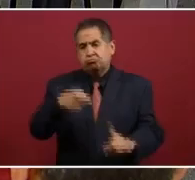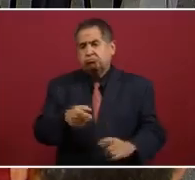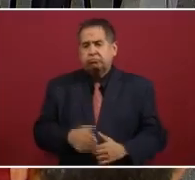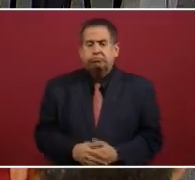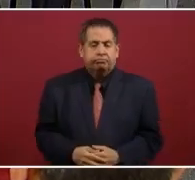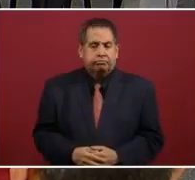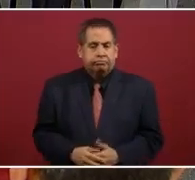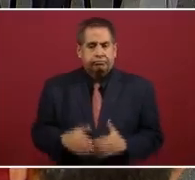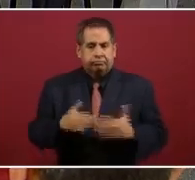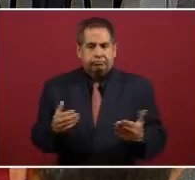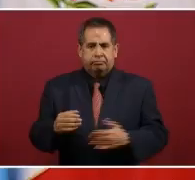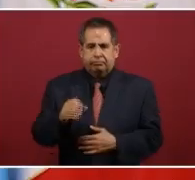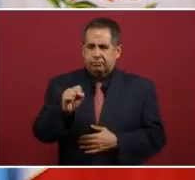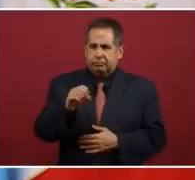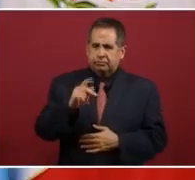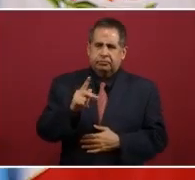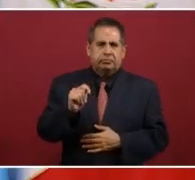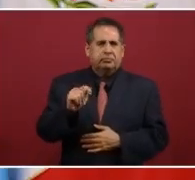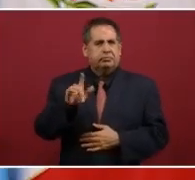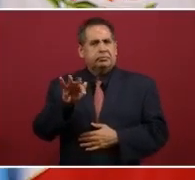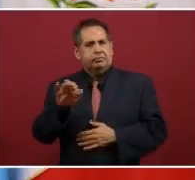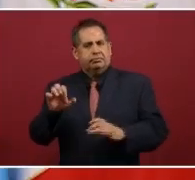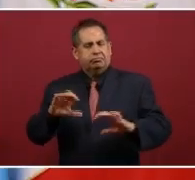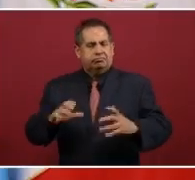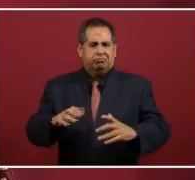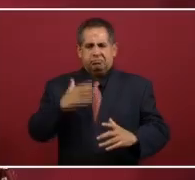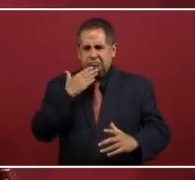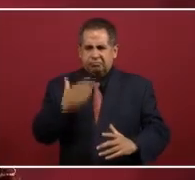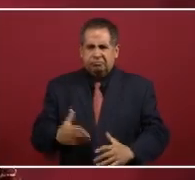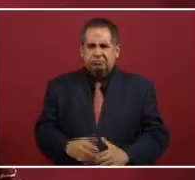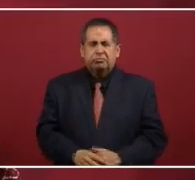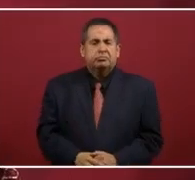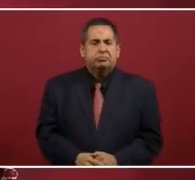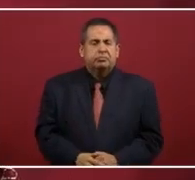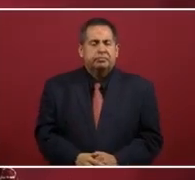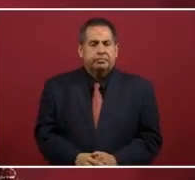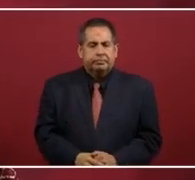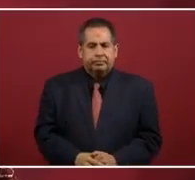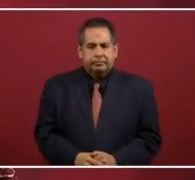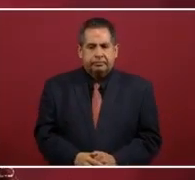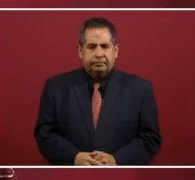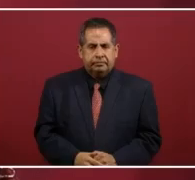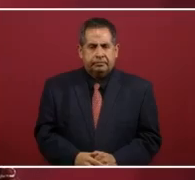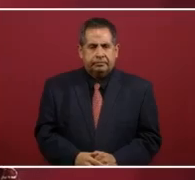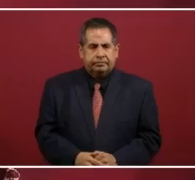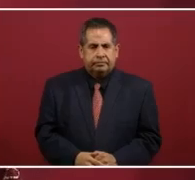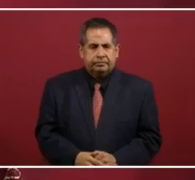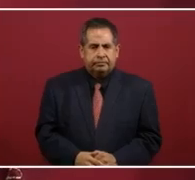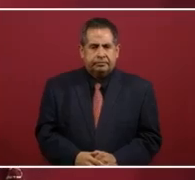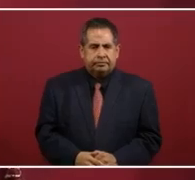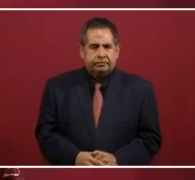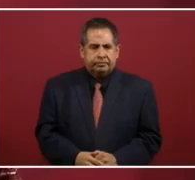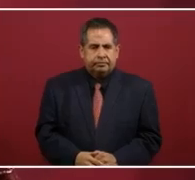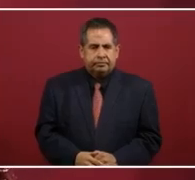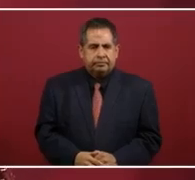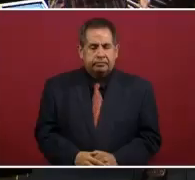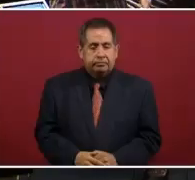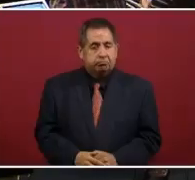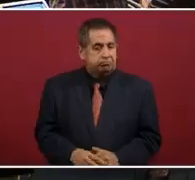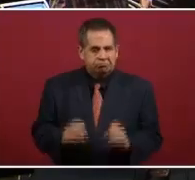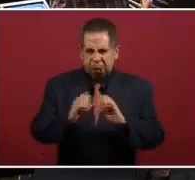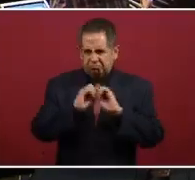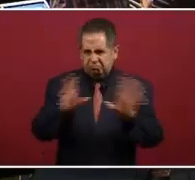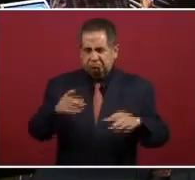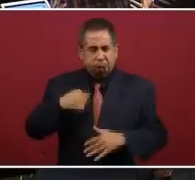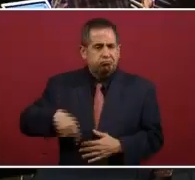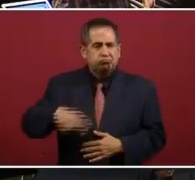ahora, Spotlight. No wonder that this is the right place for this initiative to be launched and to be implemented. No hay duda de que